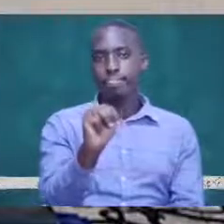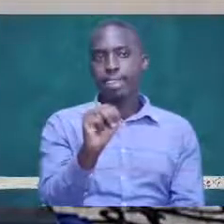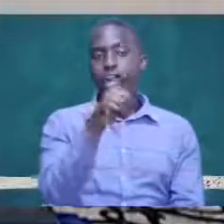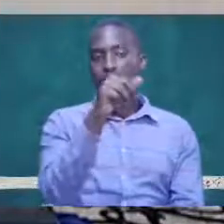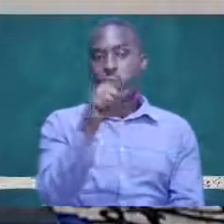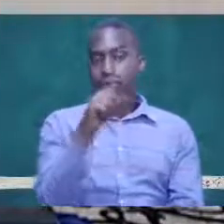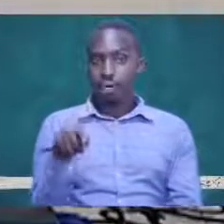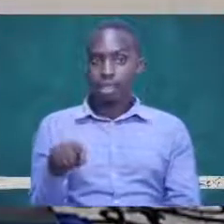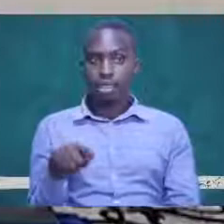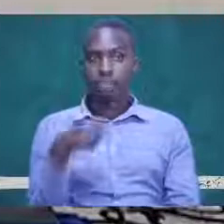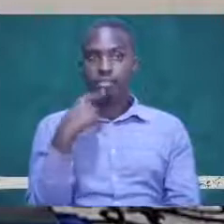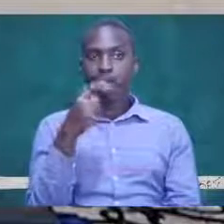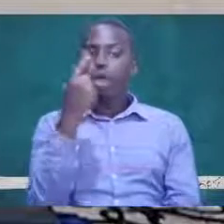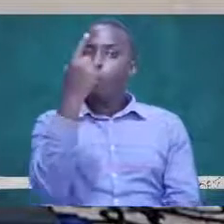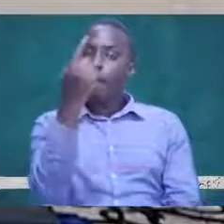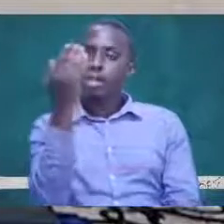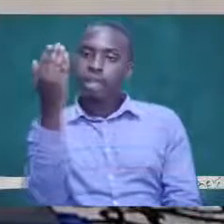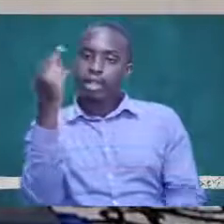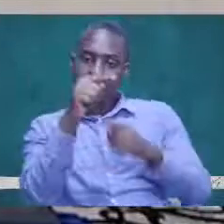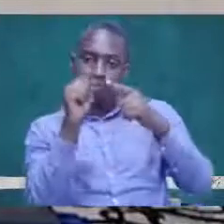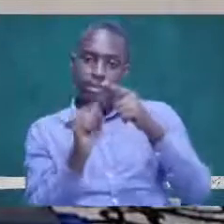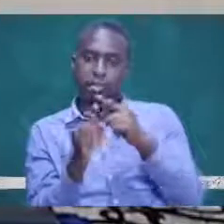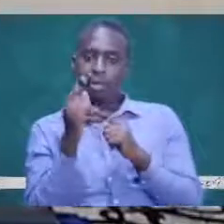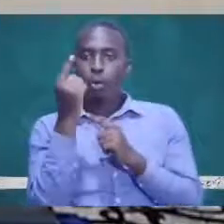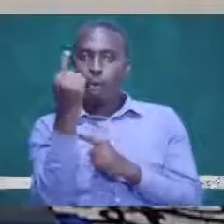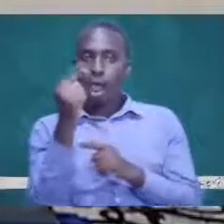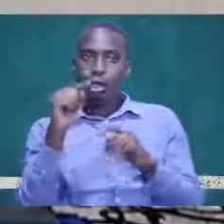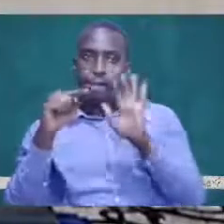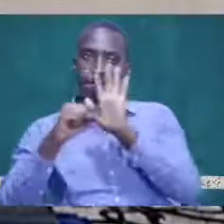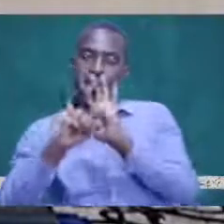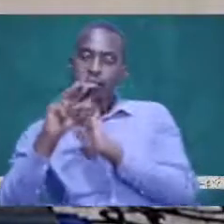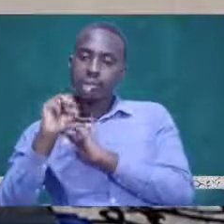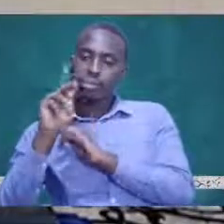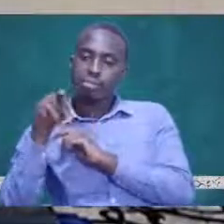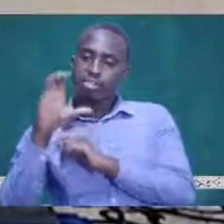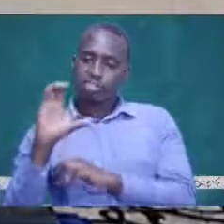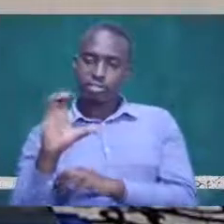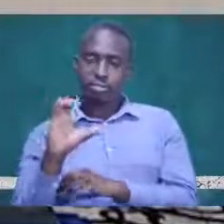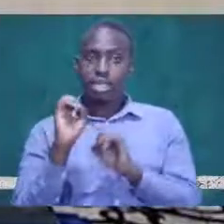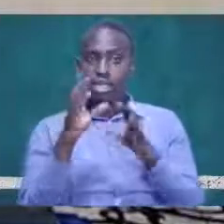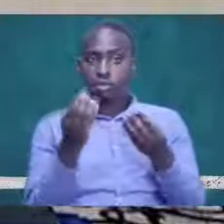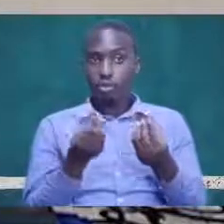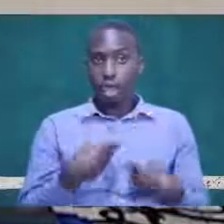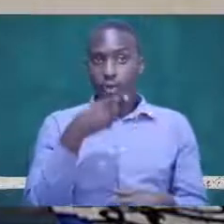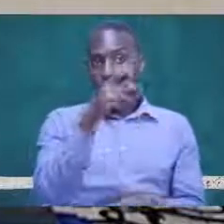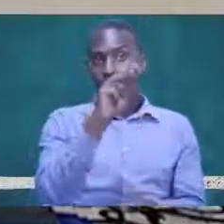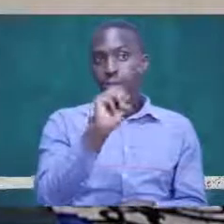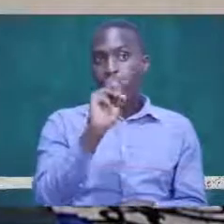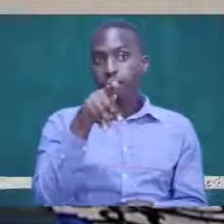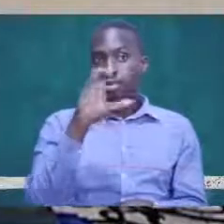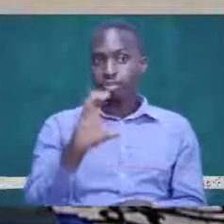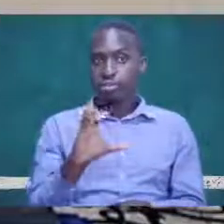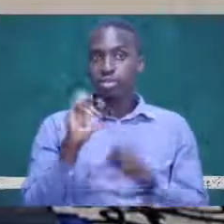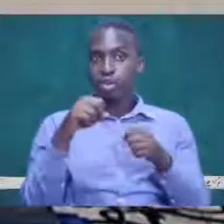to 1 divided by 1 minus marginal propensity to consume. If we are given marginal propensity to consume, we shall